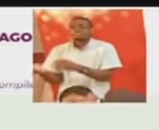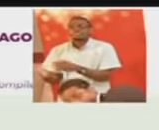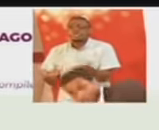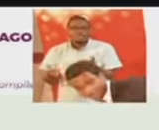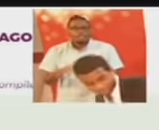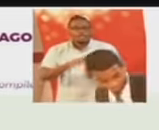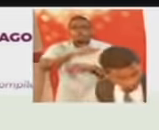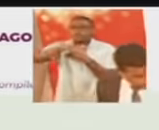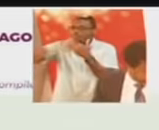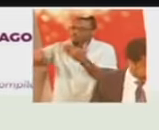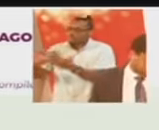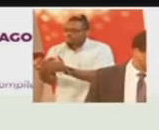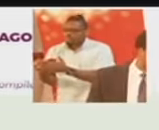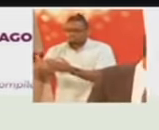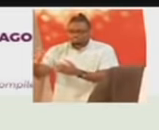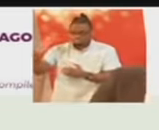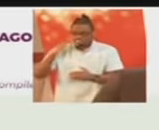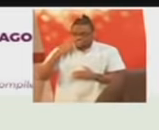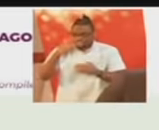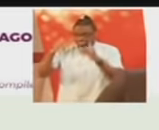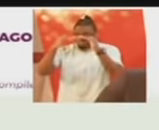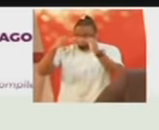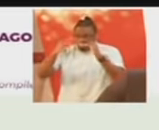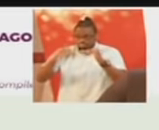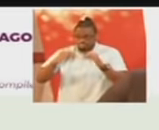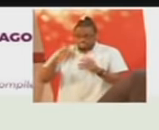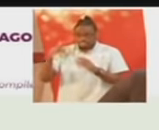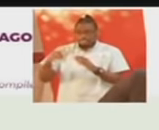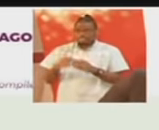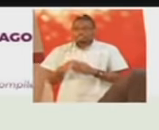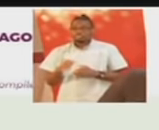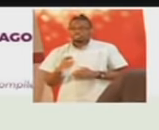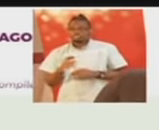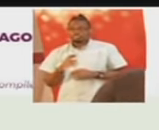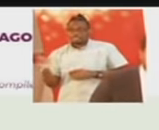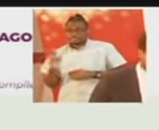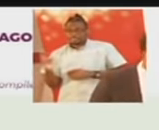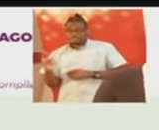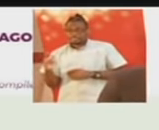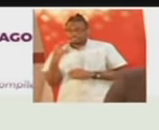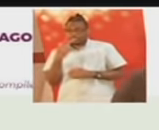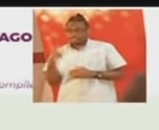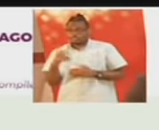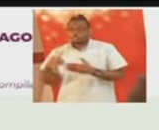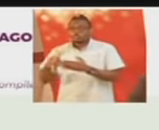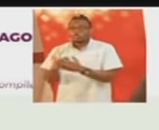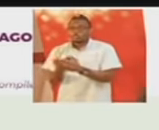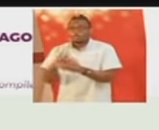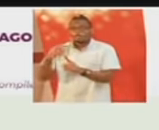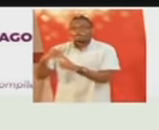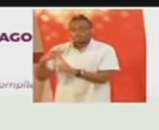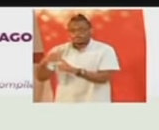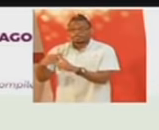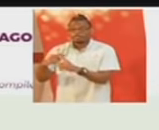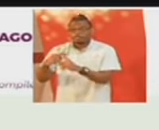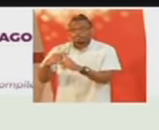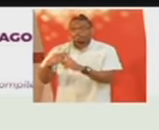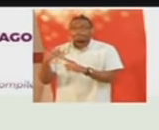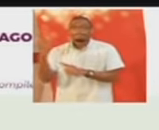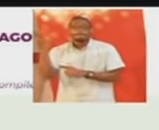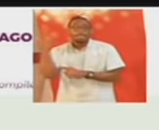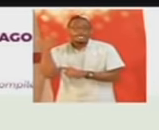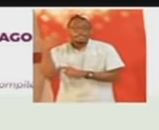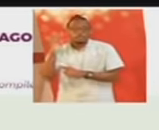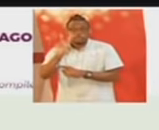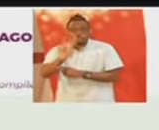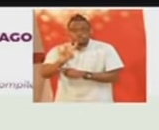number of deaths per that date. If you go to the right of the screen, you will see new positives reported in the last 24 hours. What you're not seeing